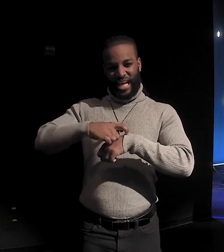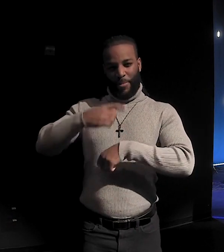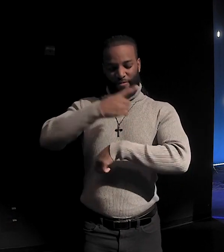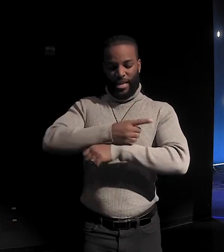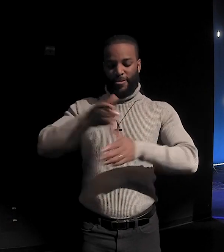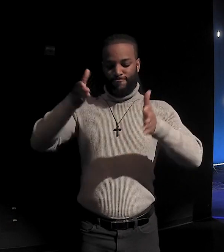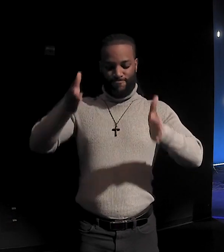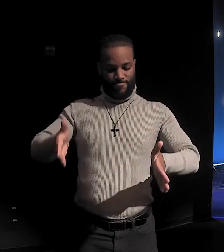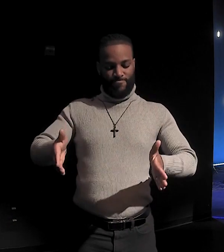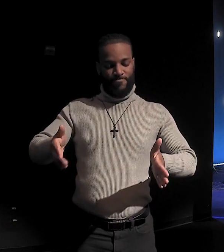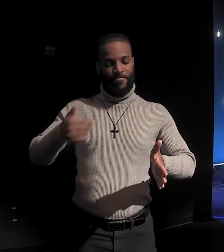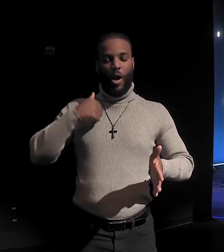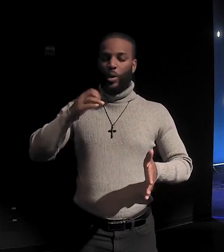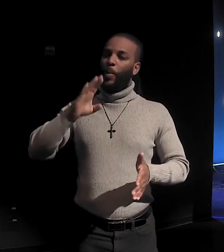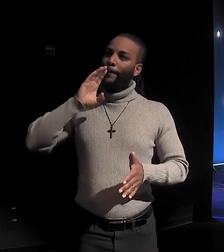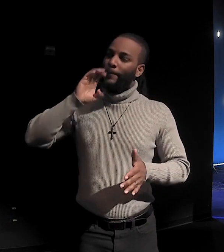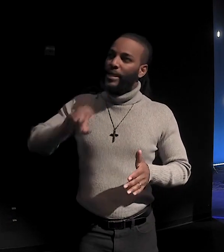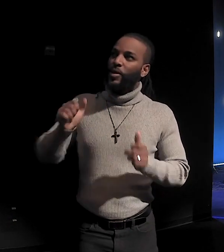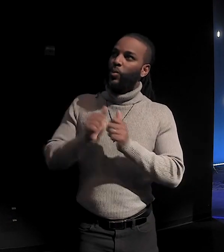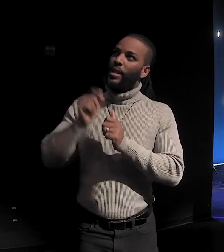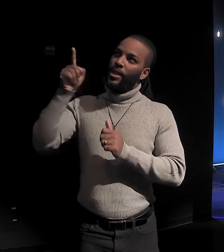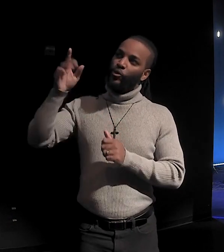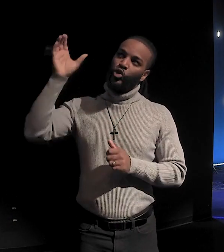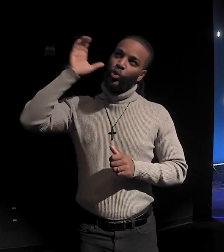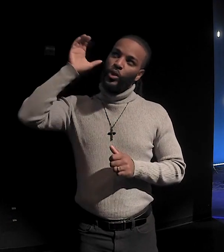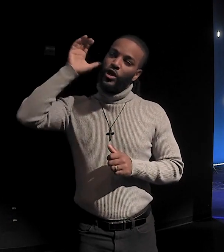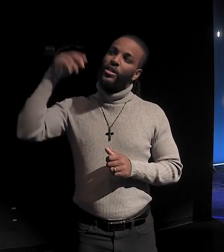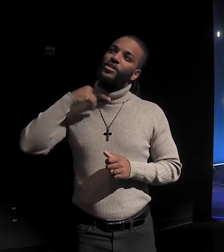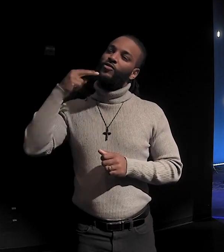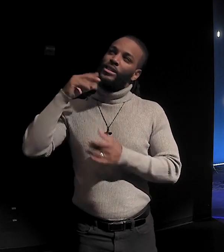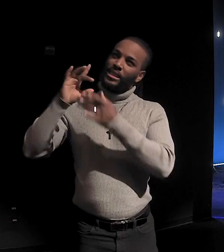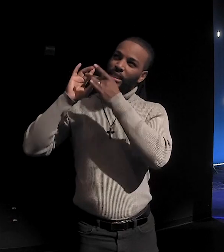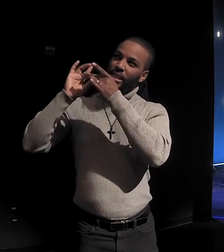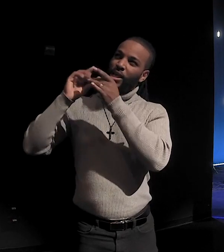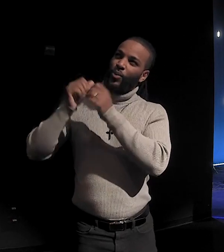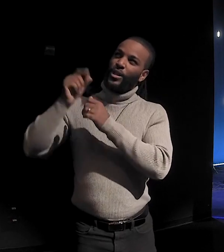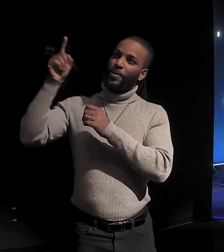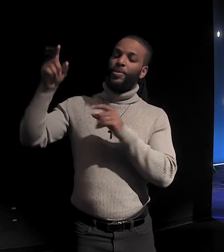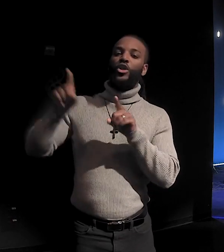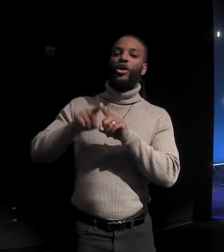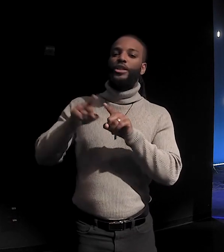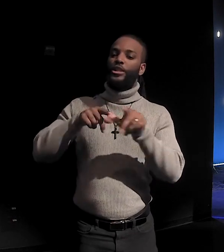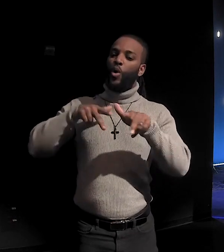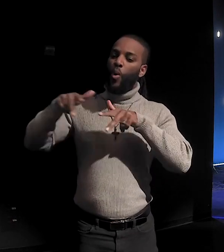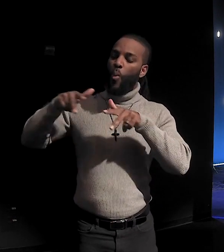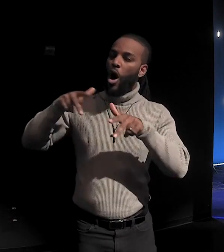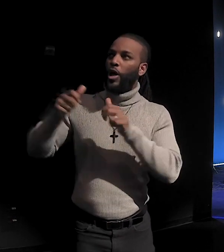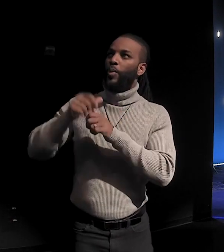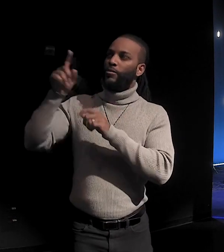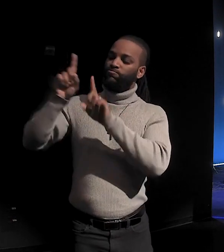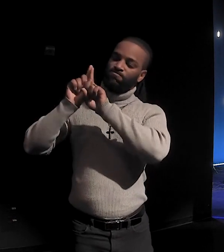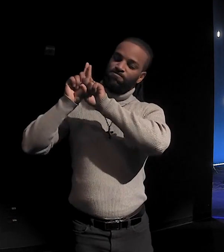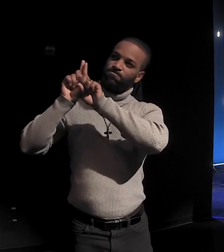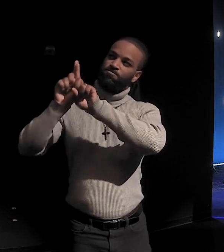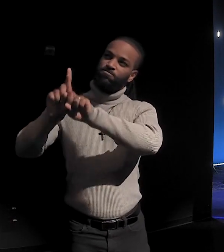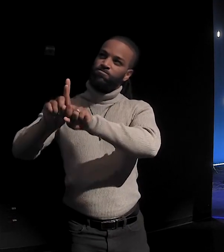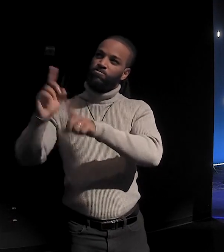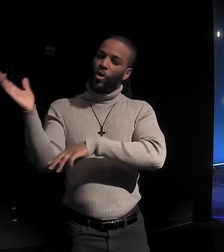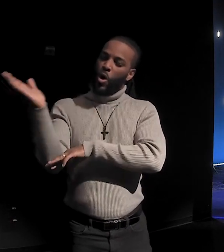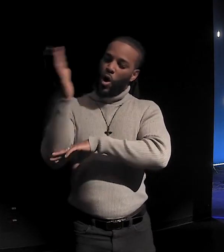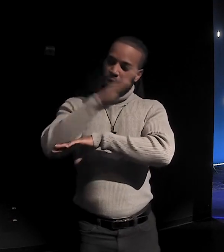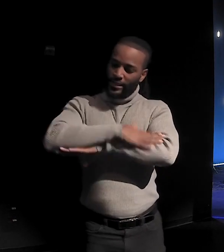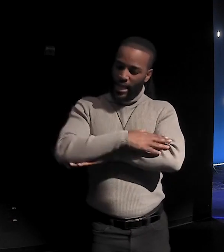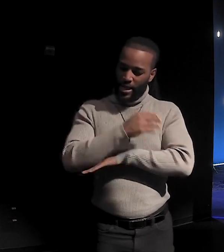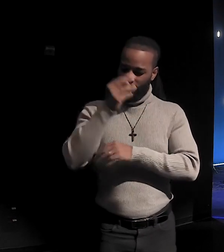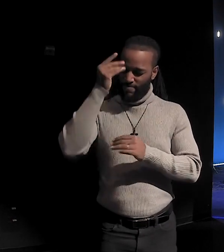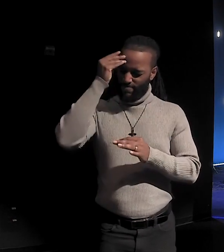I carve out to be with him, to hear his voice, to connect with him. But it's also about walking with him throughout my day, being mindful, making